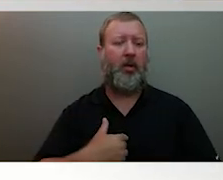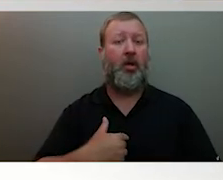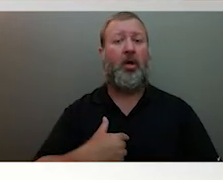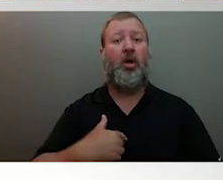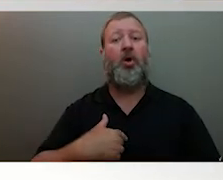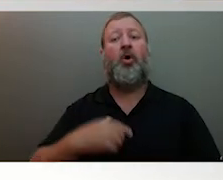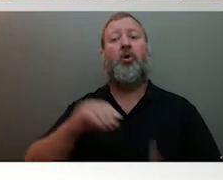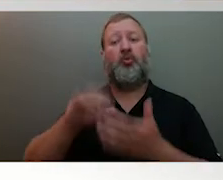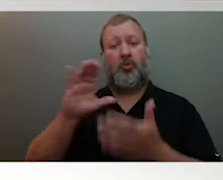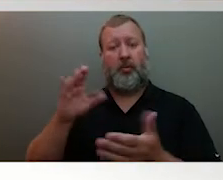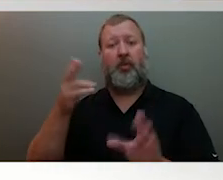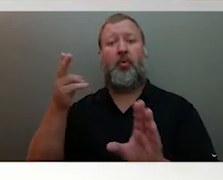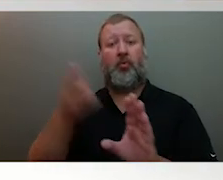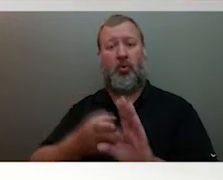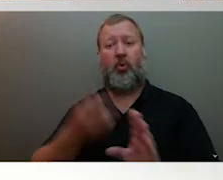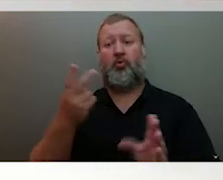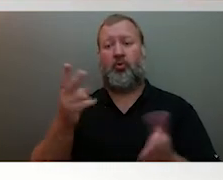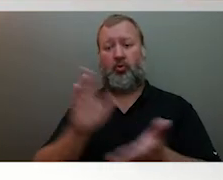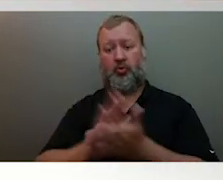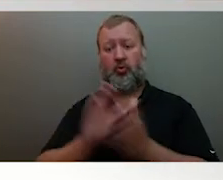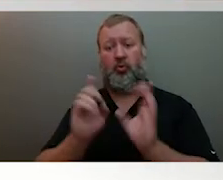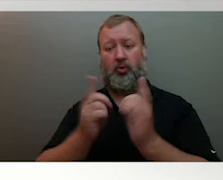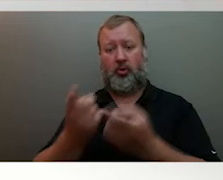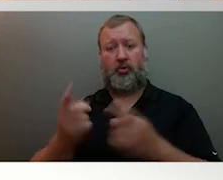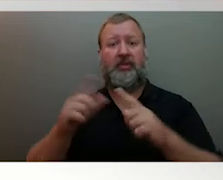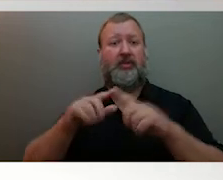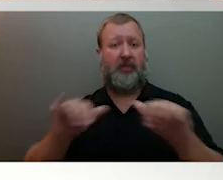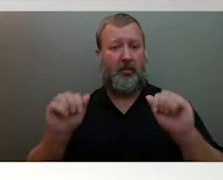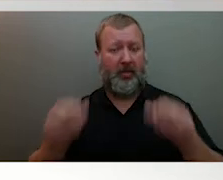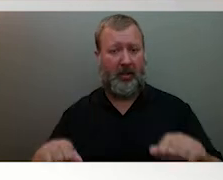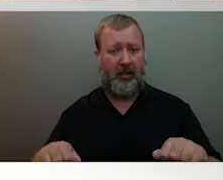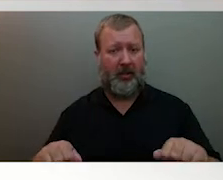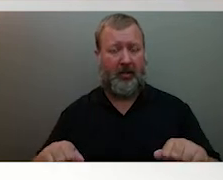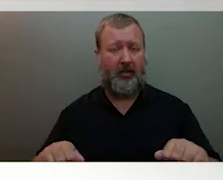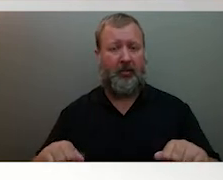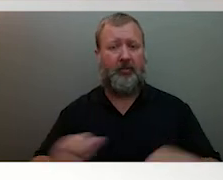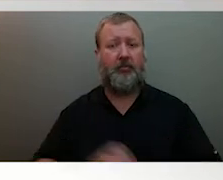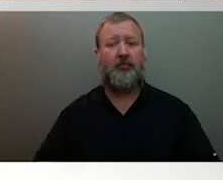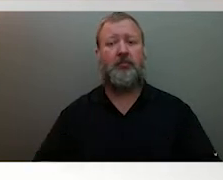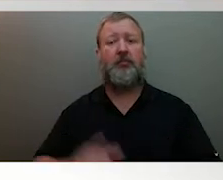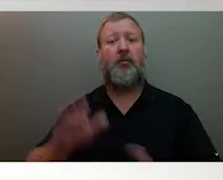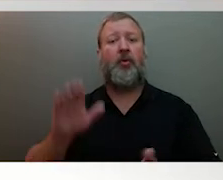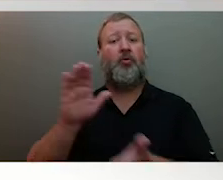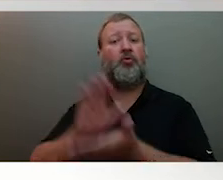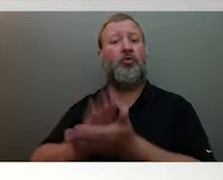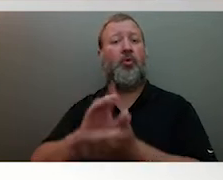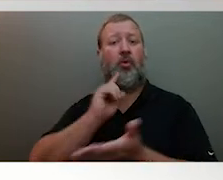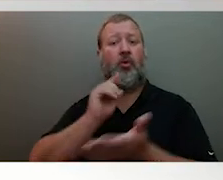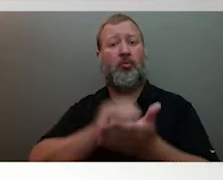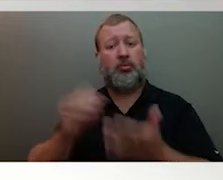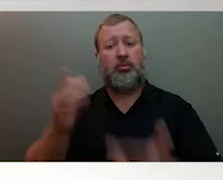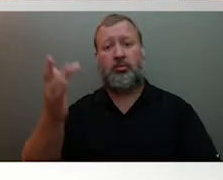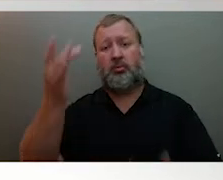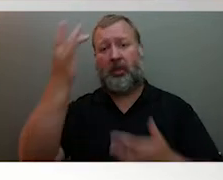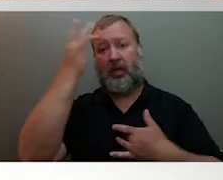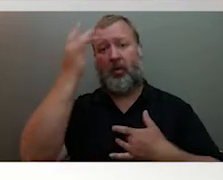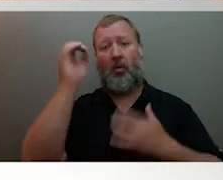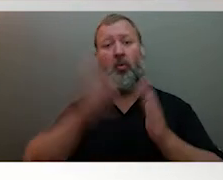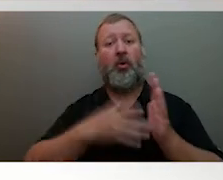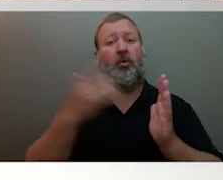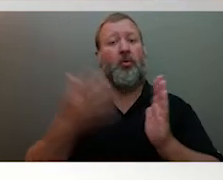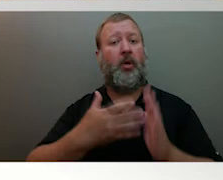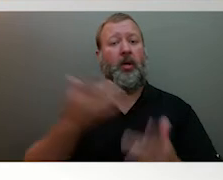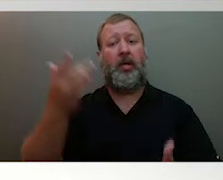student may be enrolled in 2 districts at the same time. Students who are chronically ill or intermittently ill,